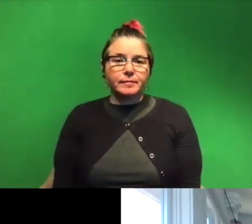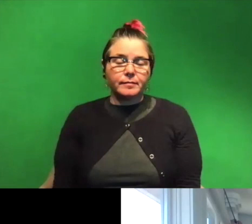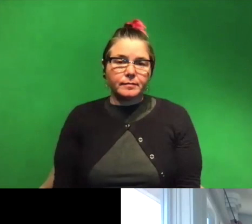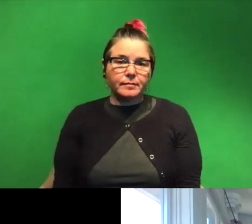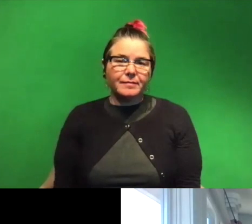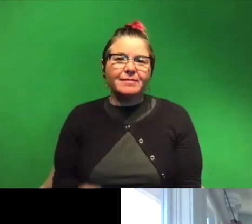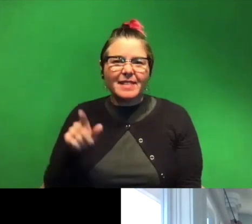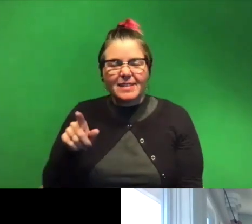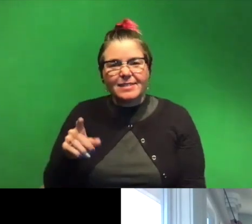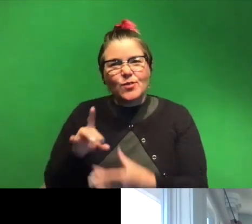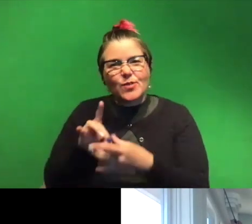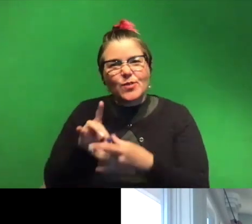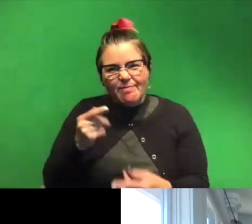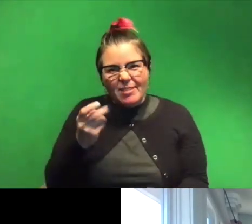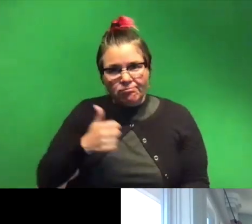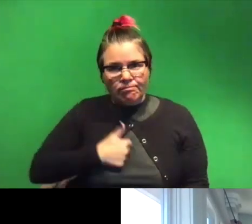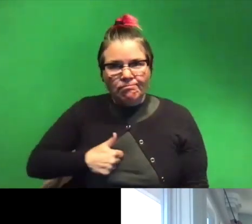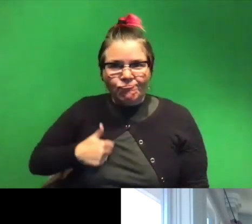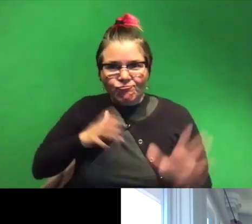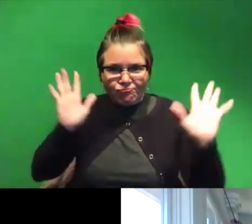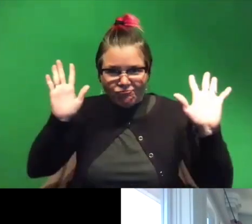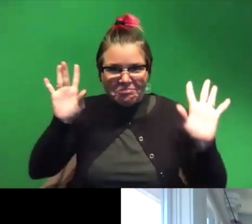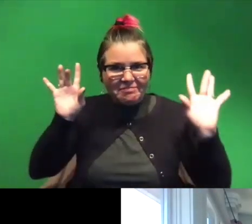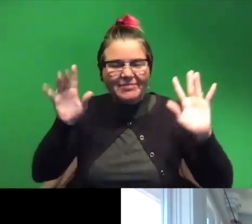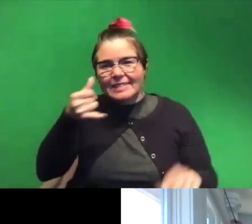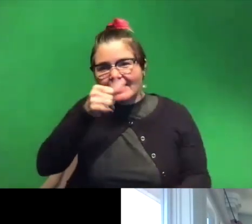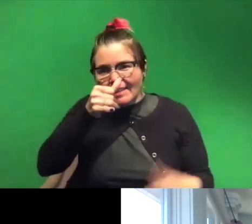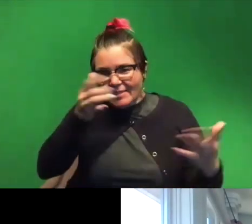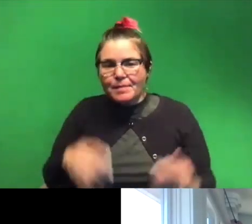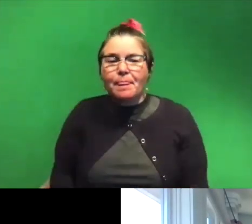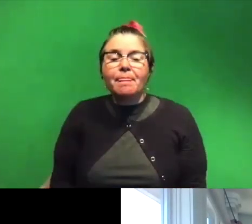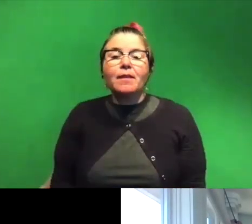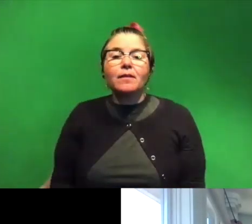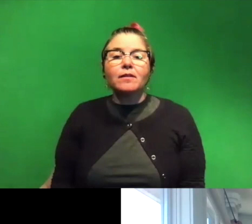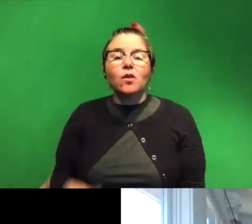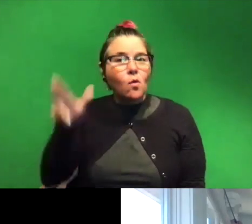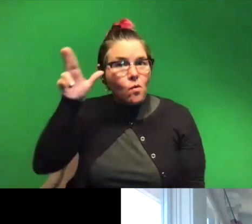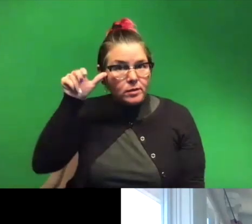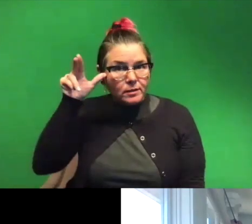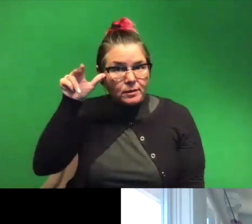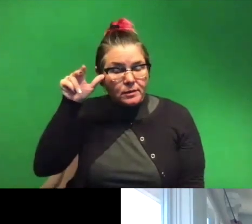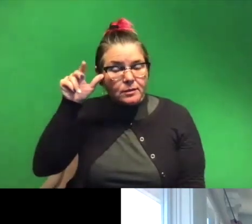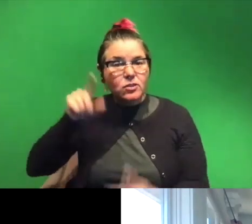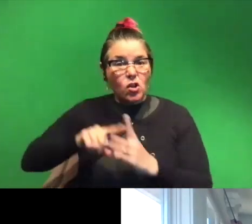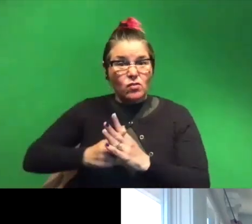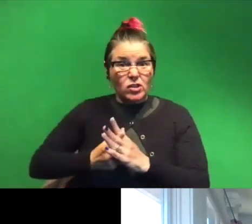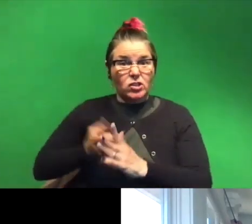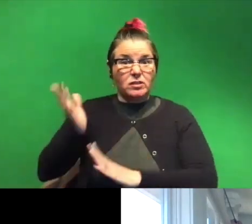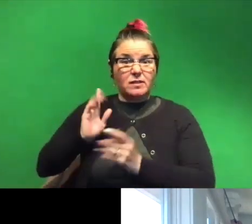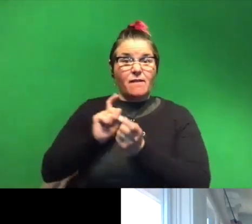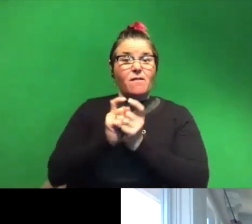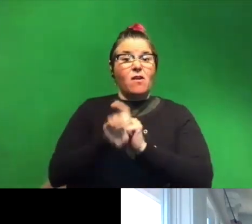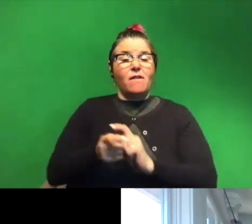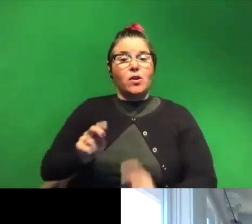this is going to be related to paleontology just because it's just a silly thing, that horses originally evolved in